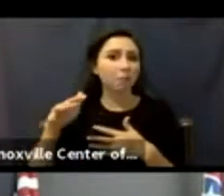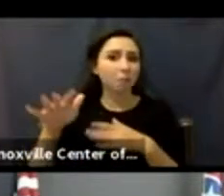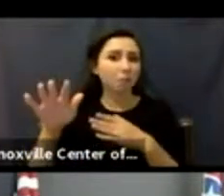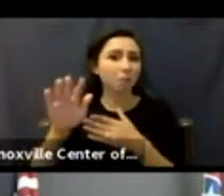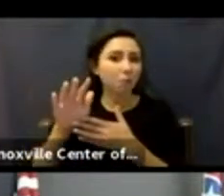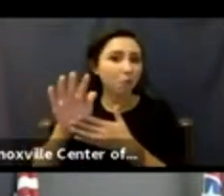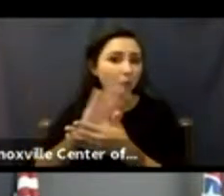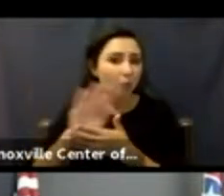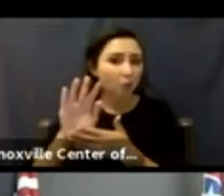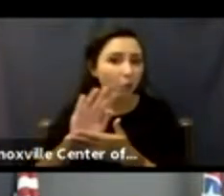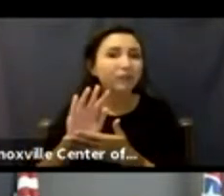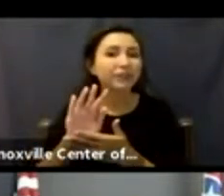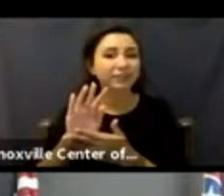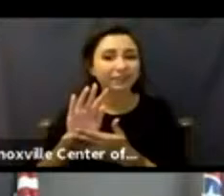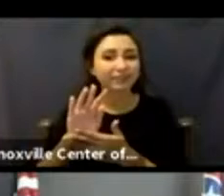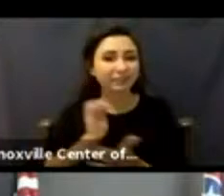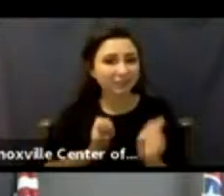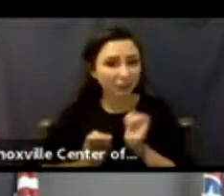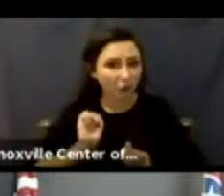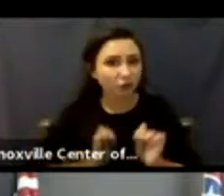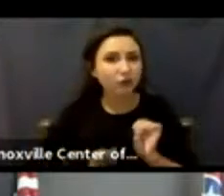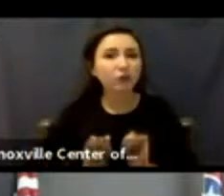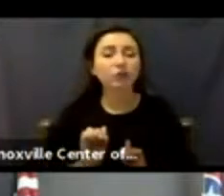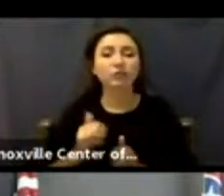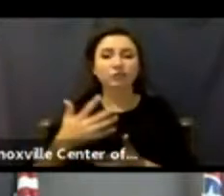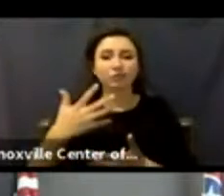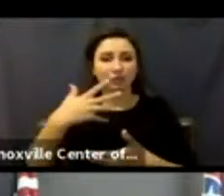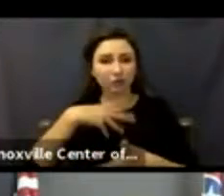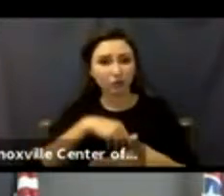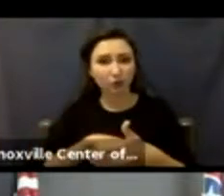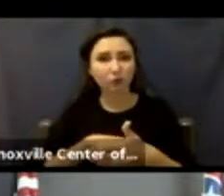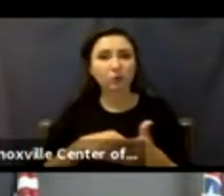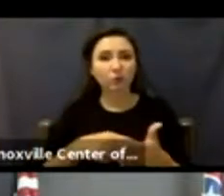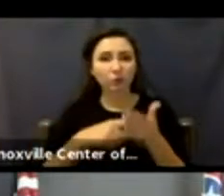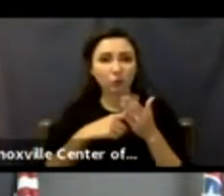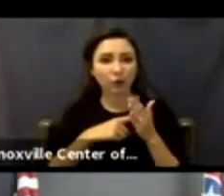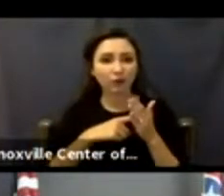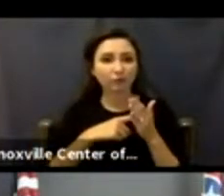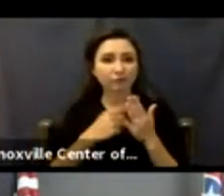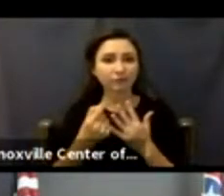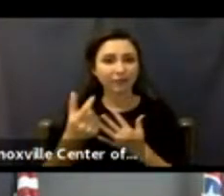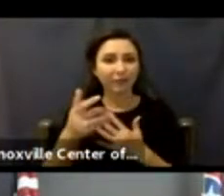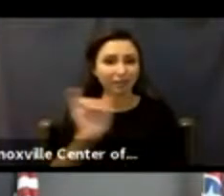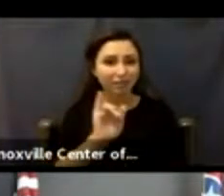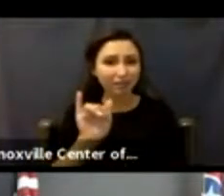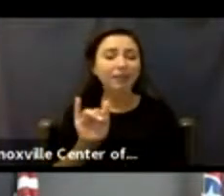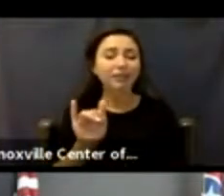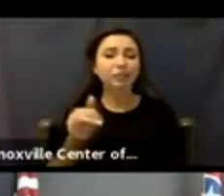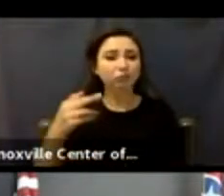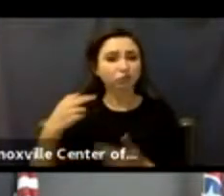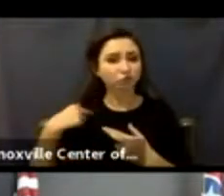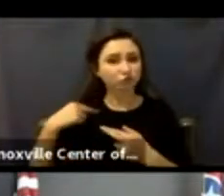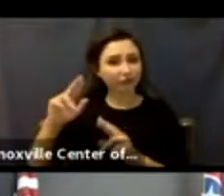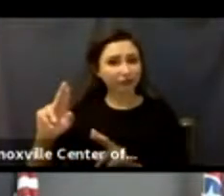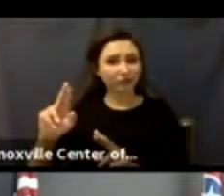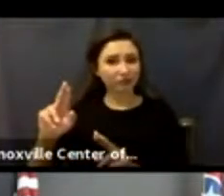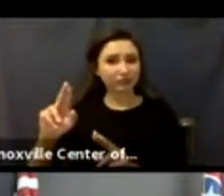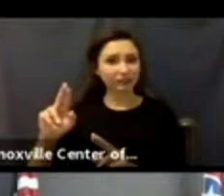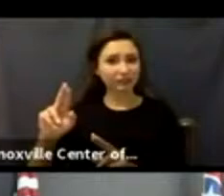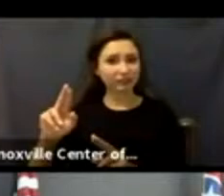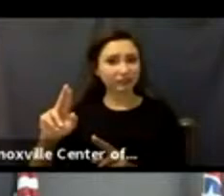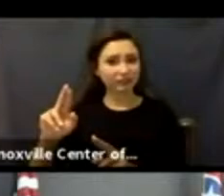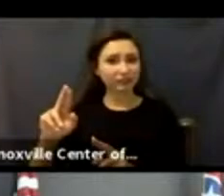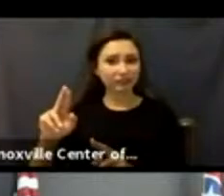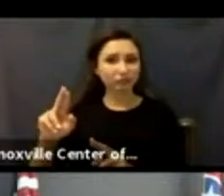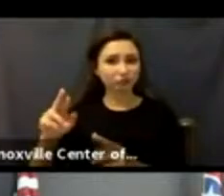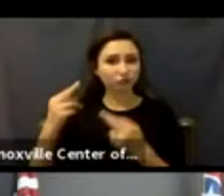and of course the required exclusions by the state of Tennessee, like religious services. And I'm really apprehensive about voting no. I